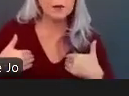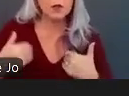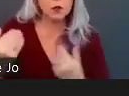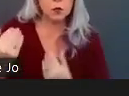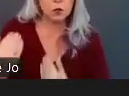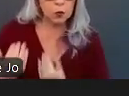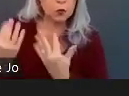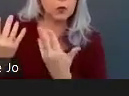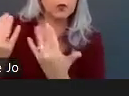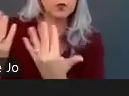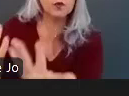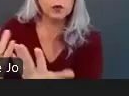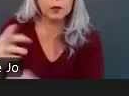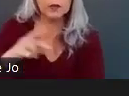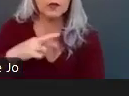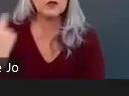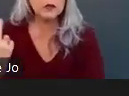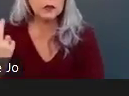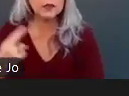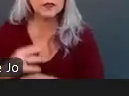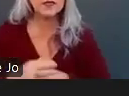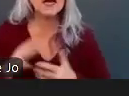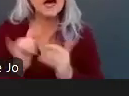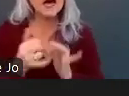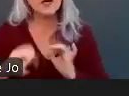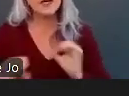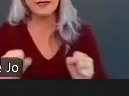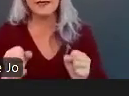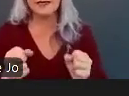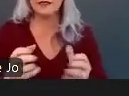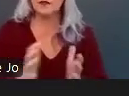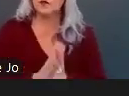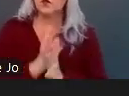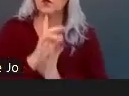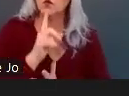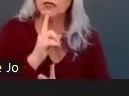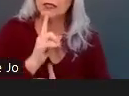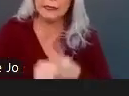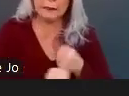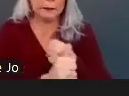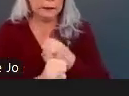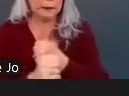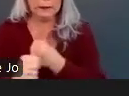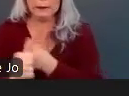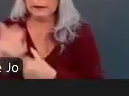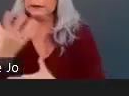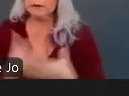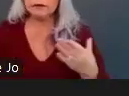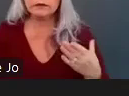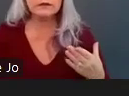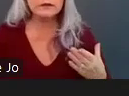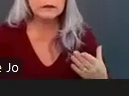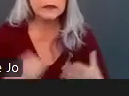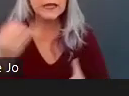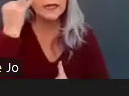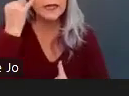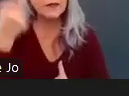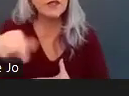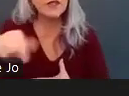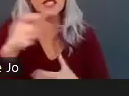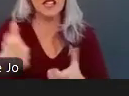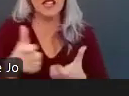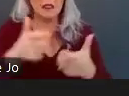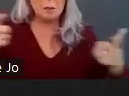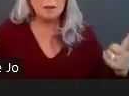it can drastically increase their likelihood of going extinct due to these large-scale